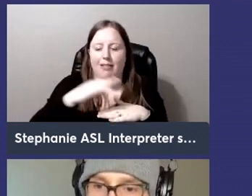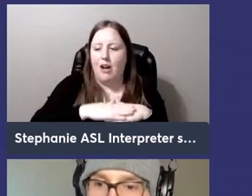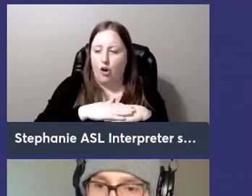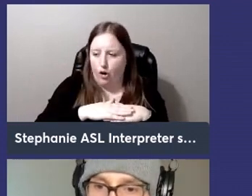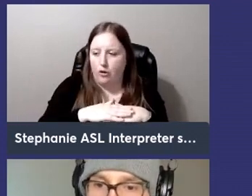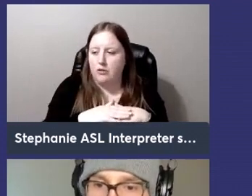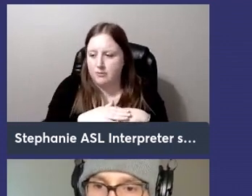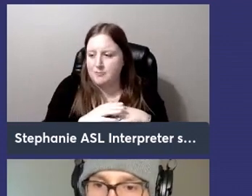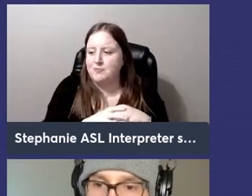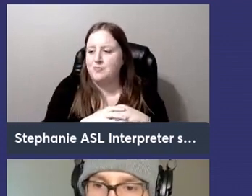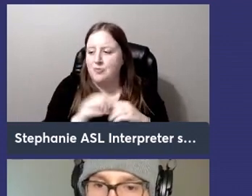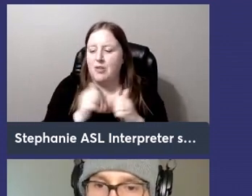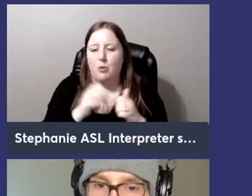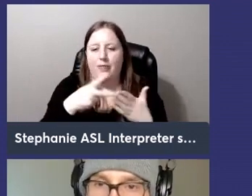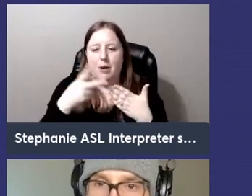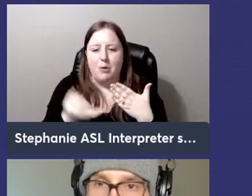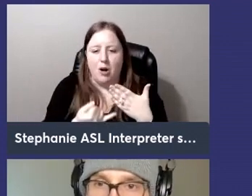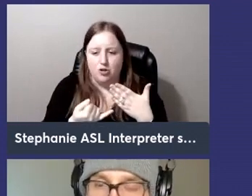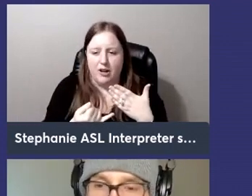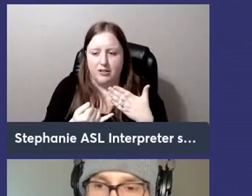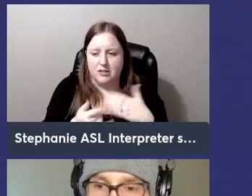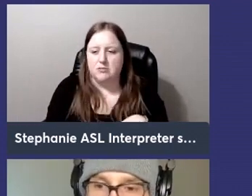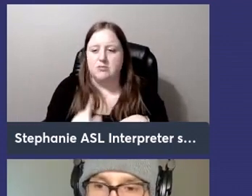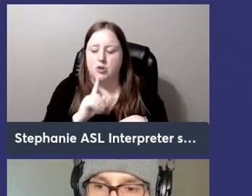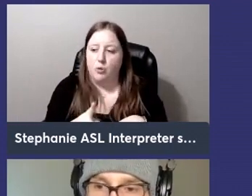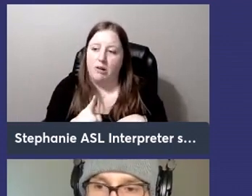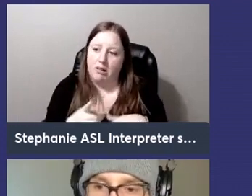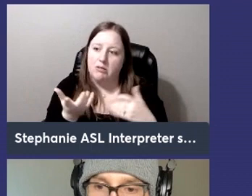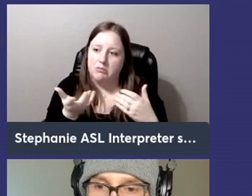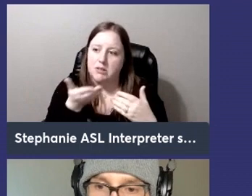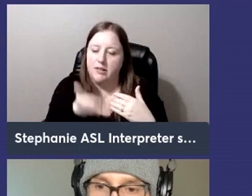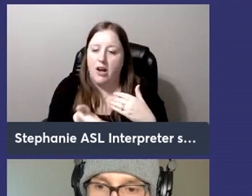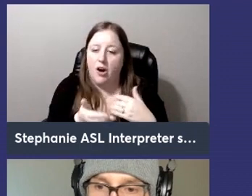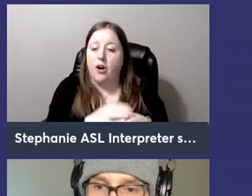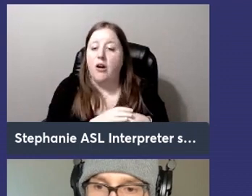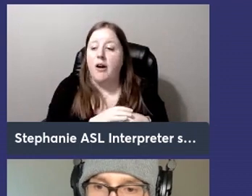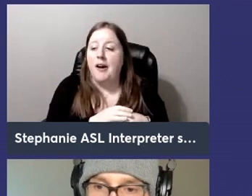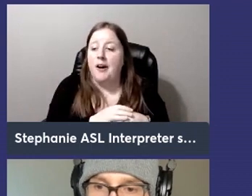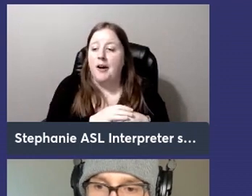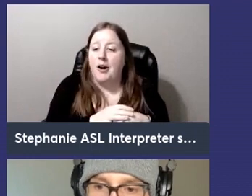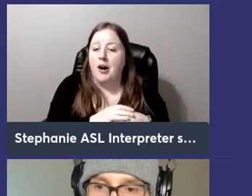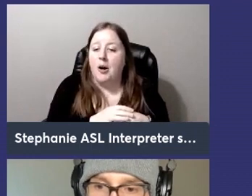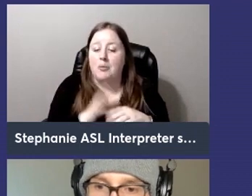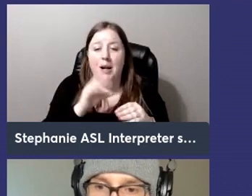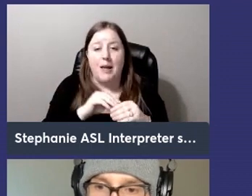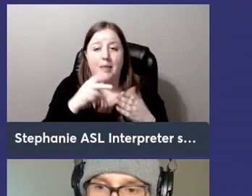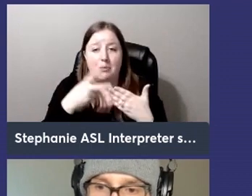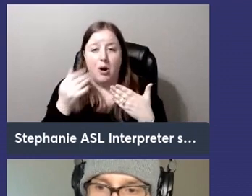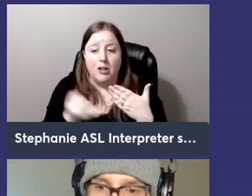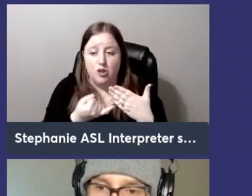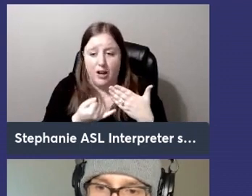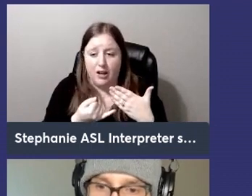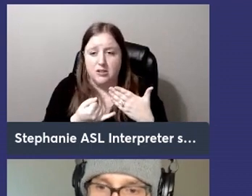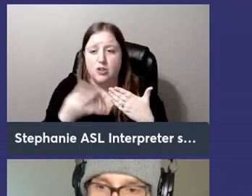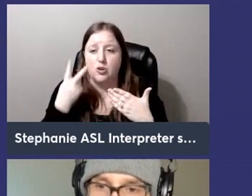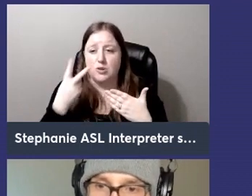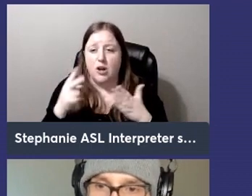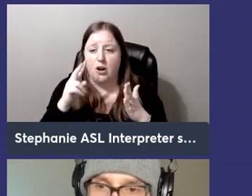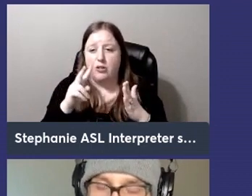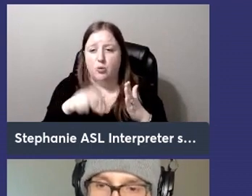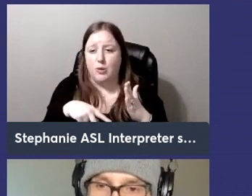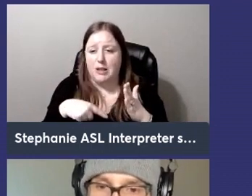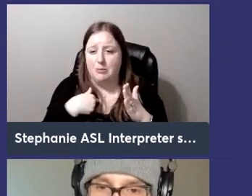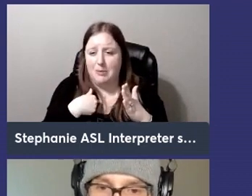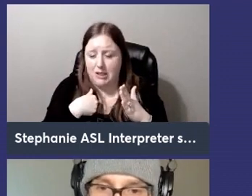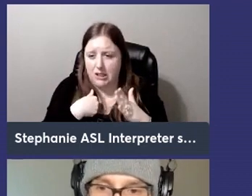of the project, but the project's where the work really gets done. So in this case here, I'm in the project. We just saw the README of this. We're